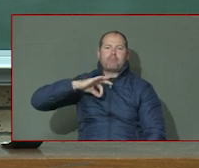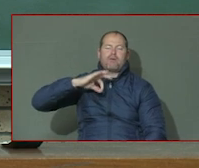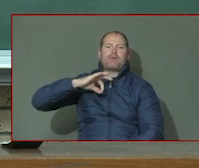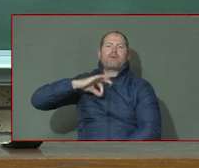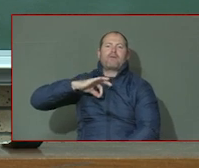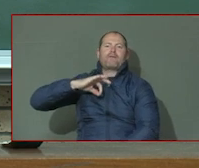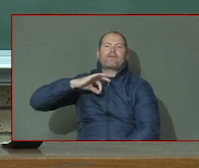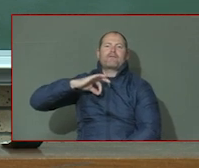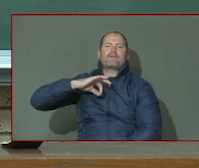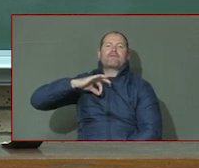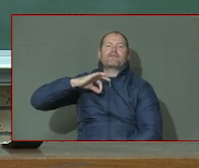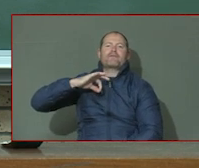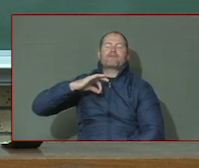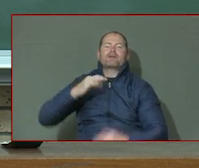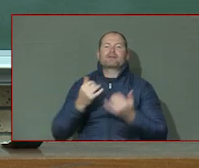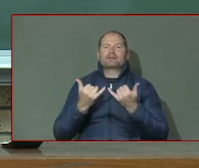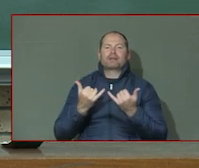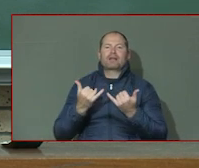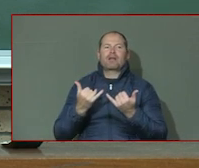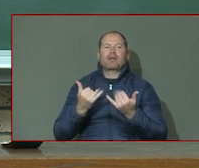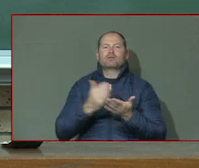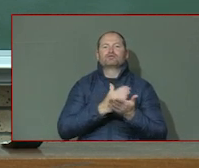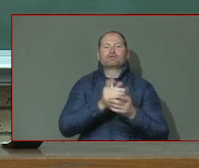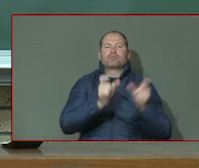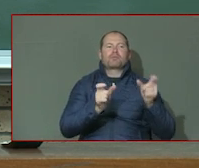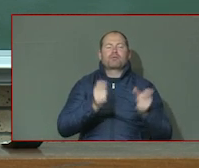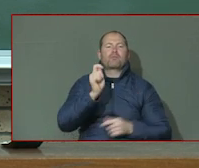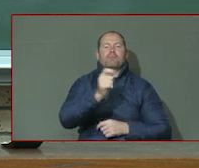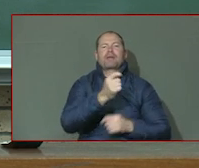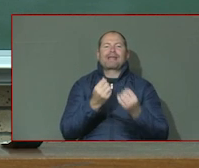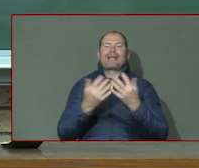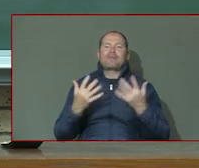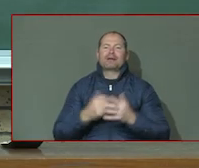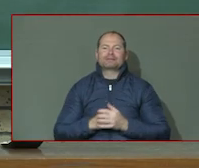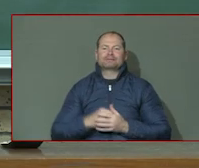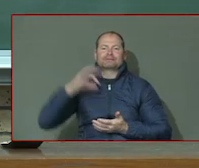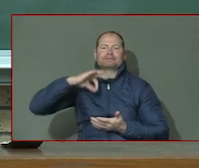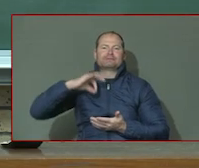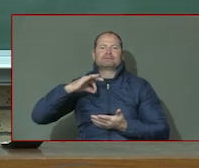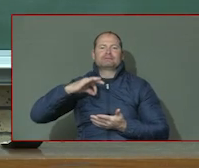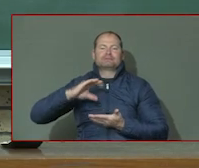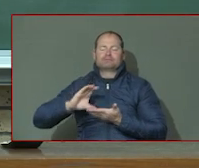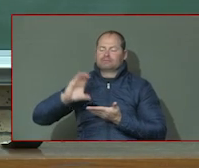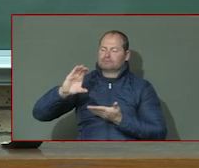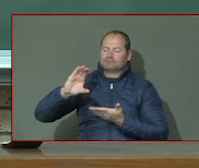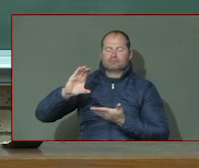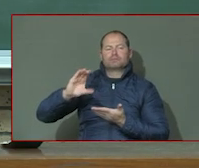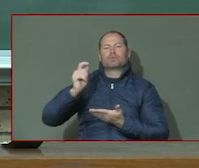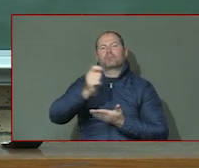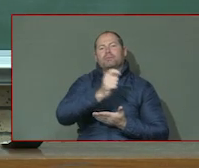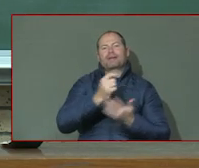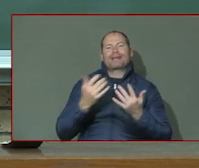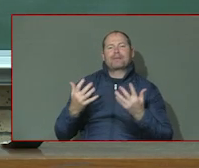distribute to your shareholders. So you take your dividends, the 130